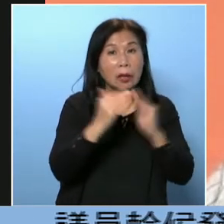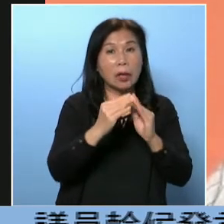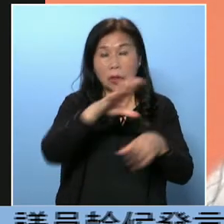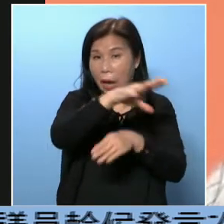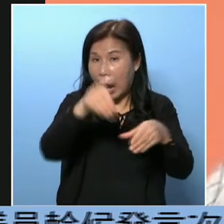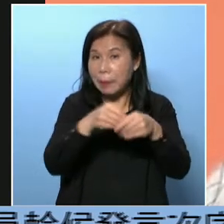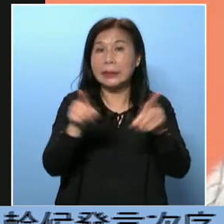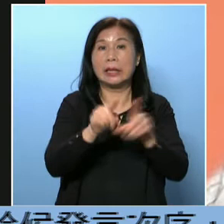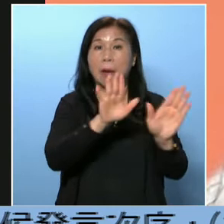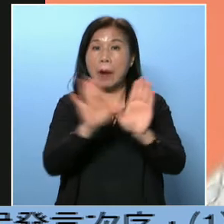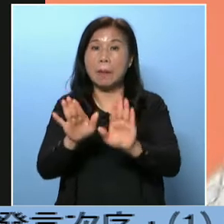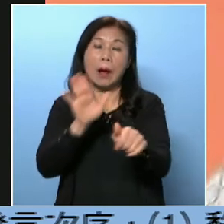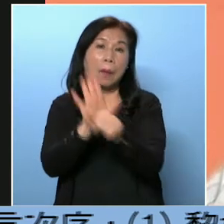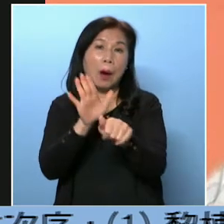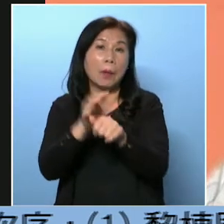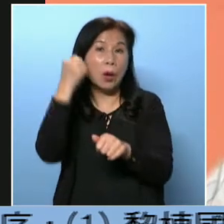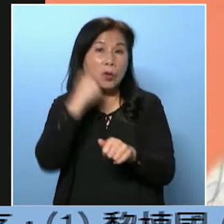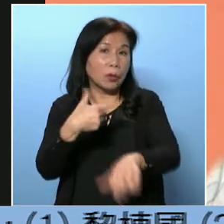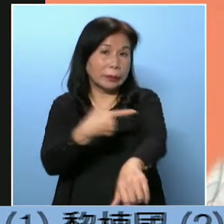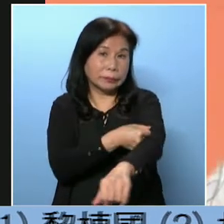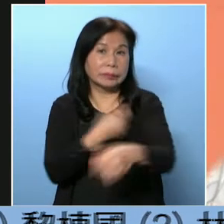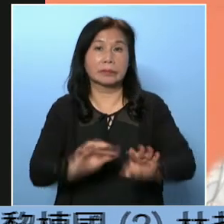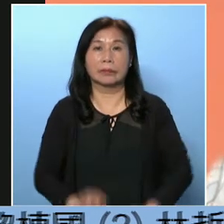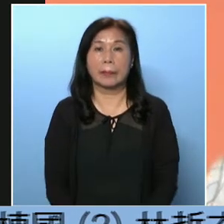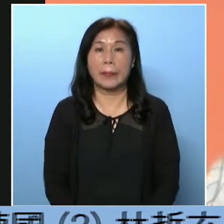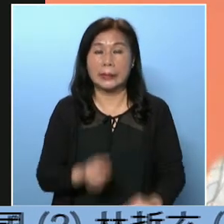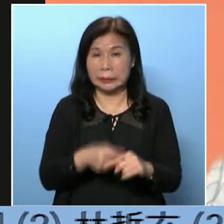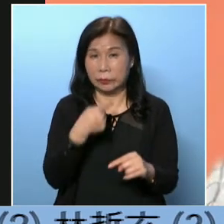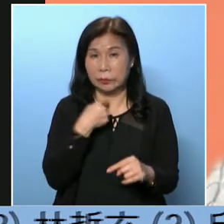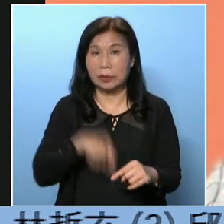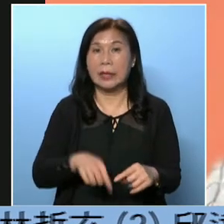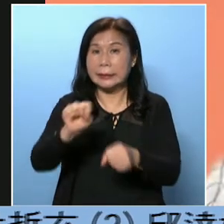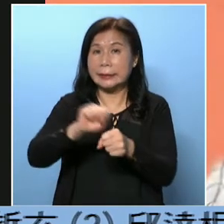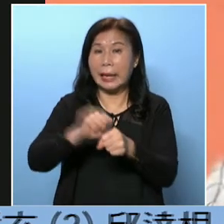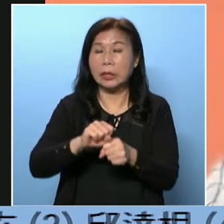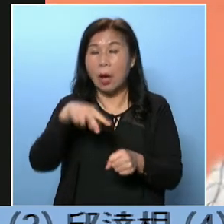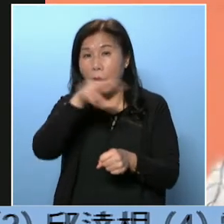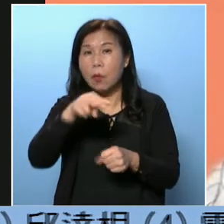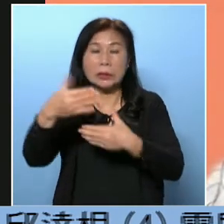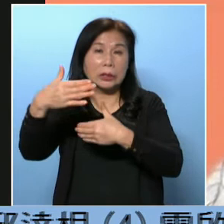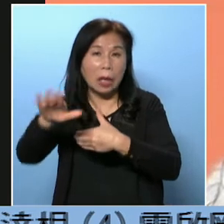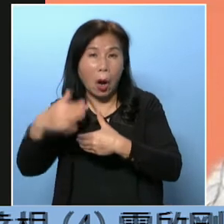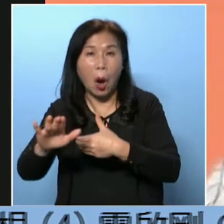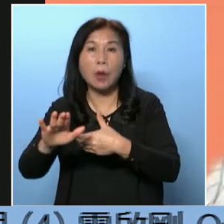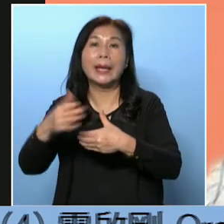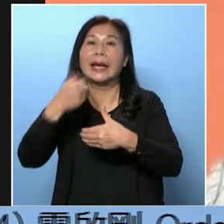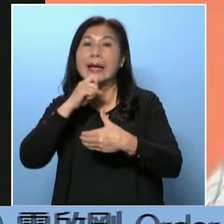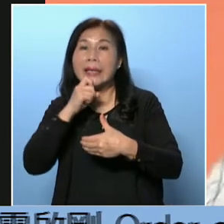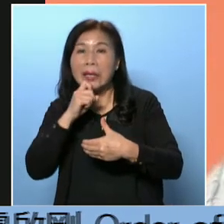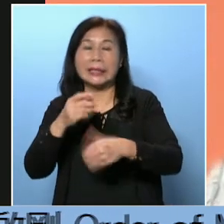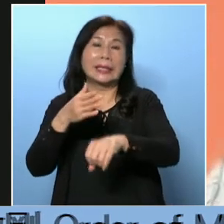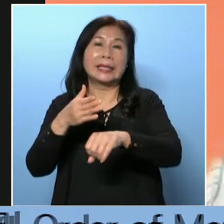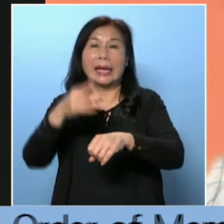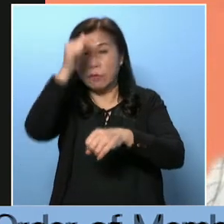should provide one-stop service to vaccinate the elderly at residential homes. We should need to have more